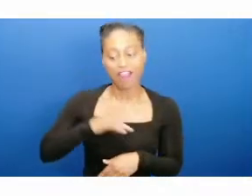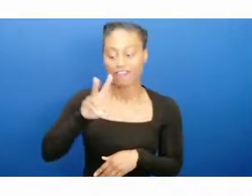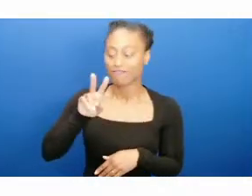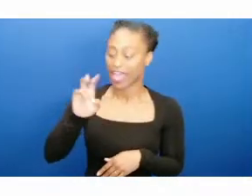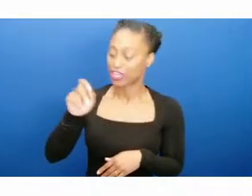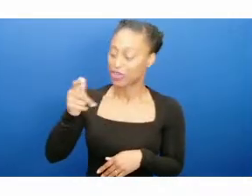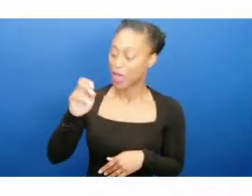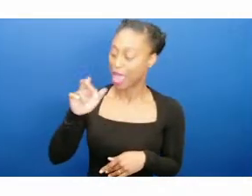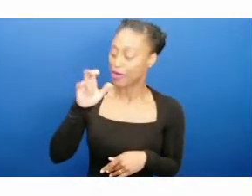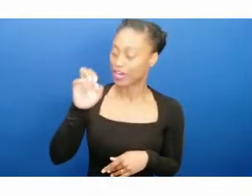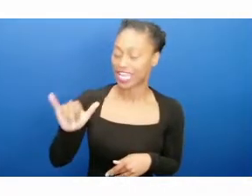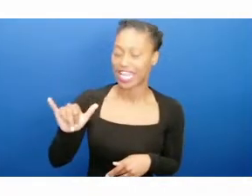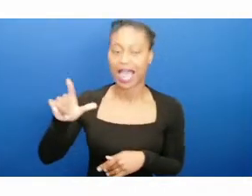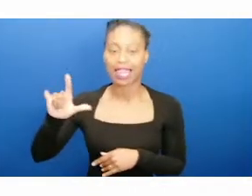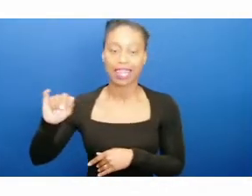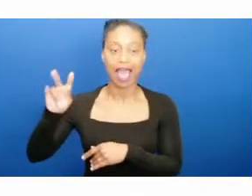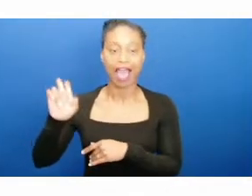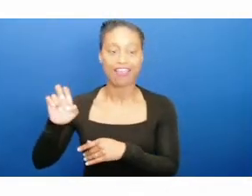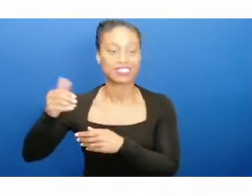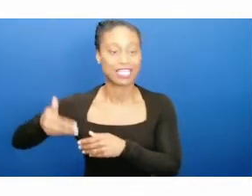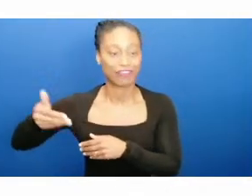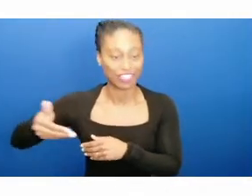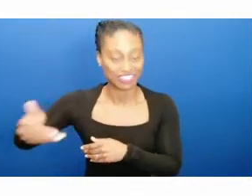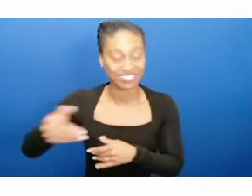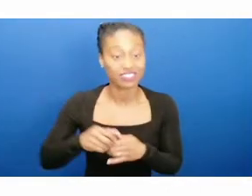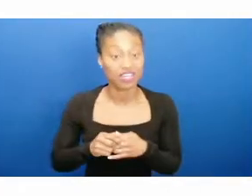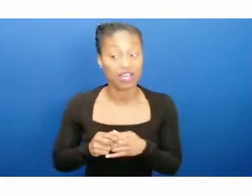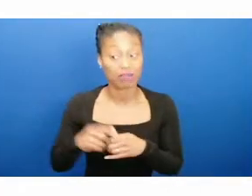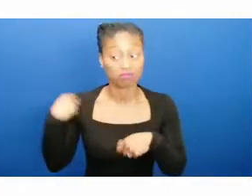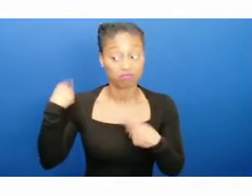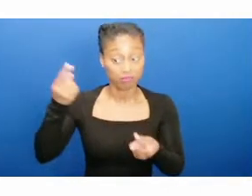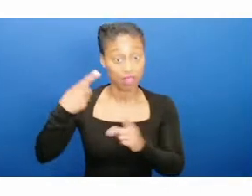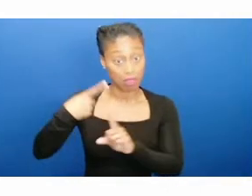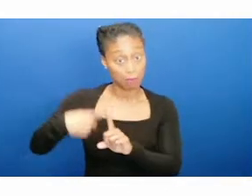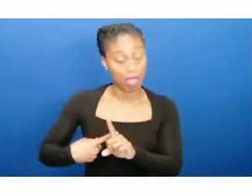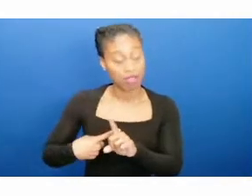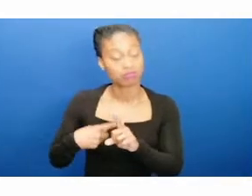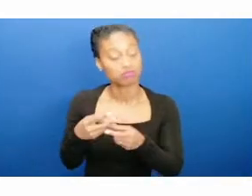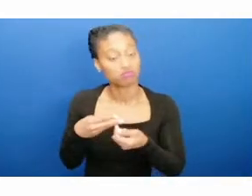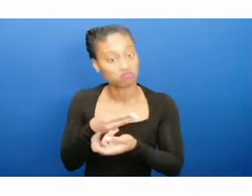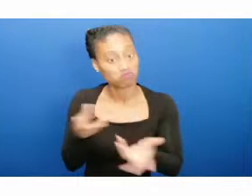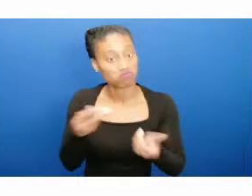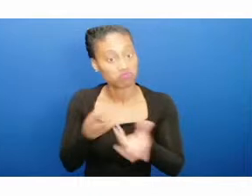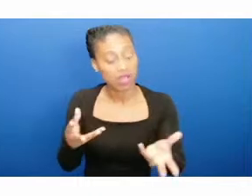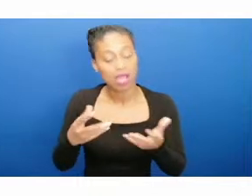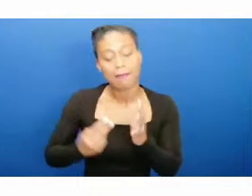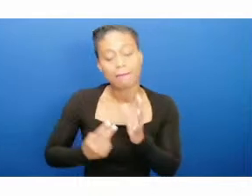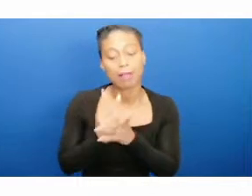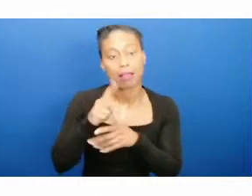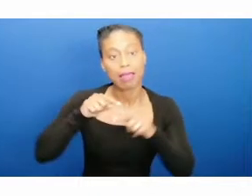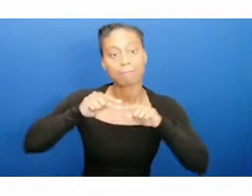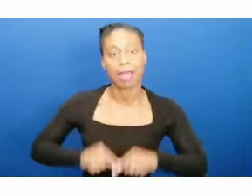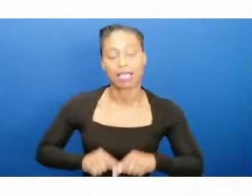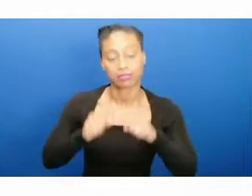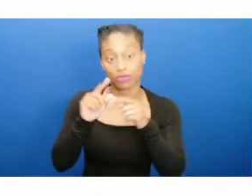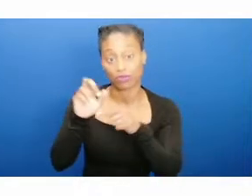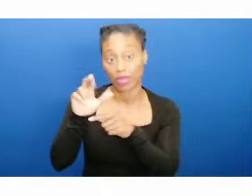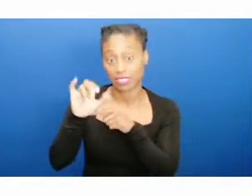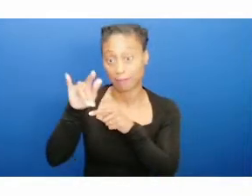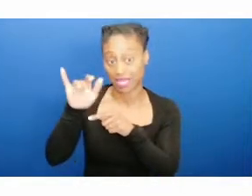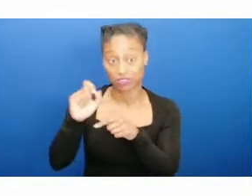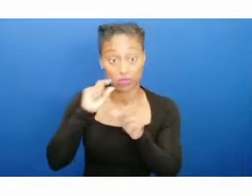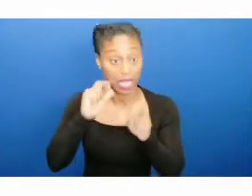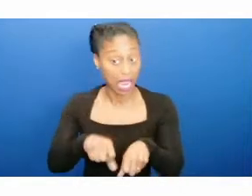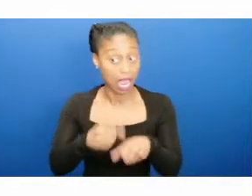So, all month long, we've been sharing plant-based recipes that you can make for $10 or